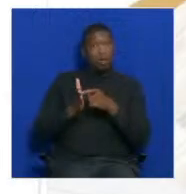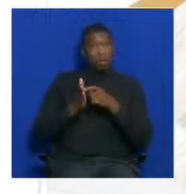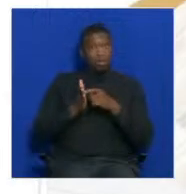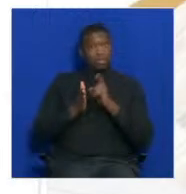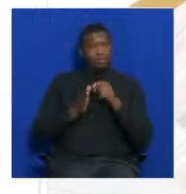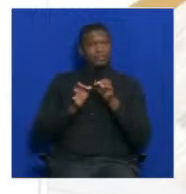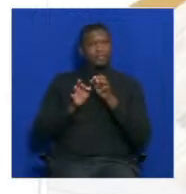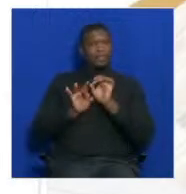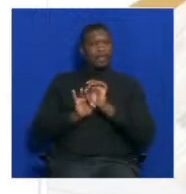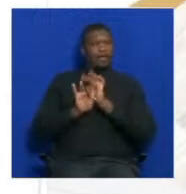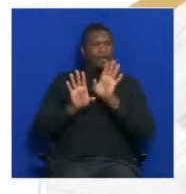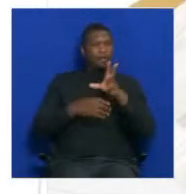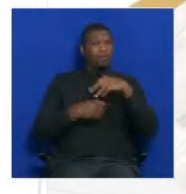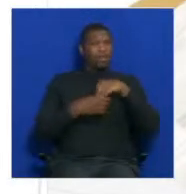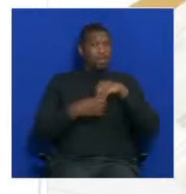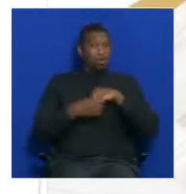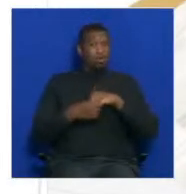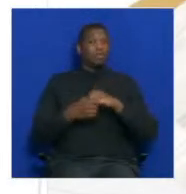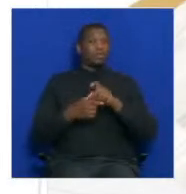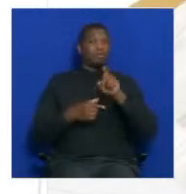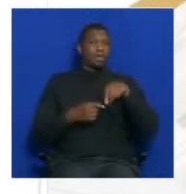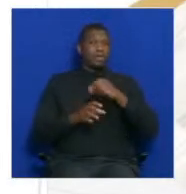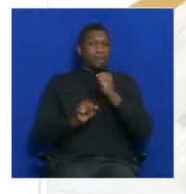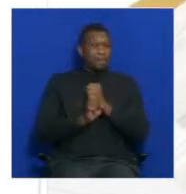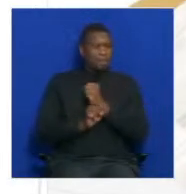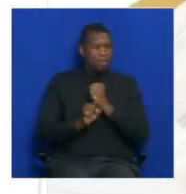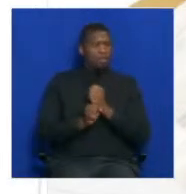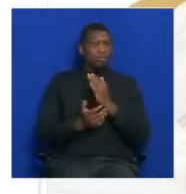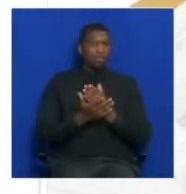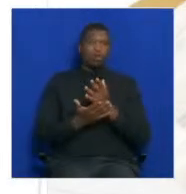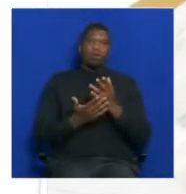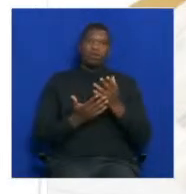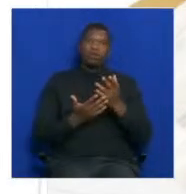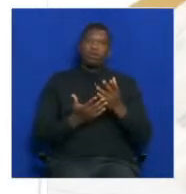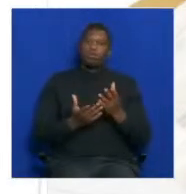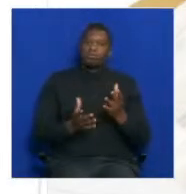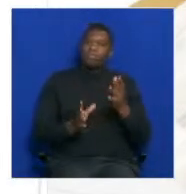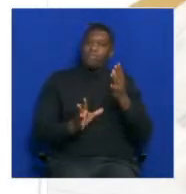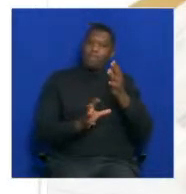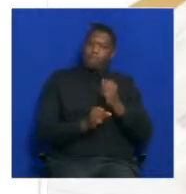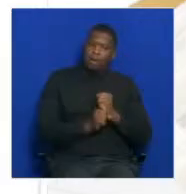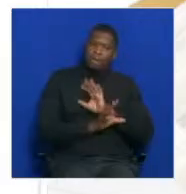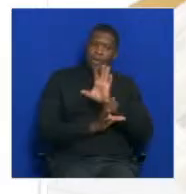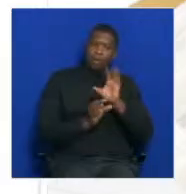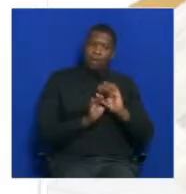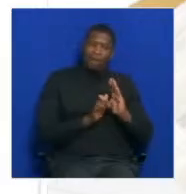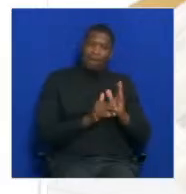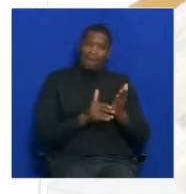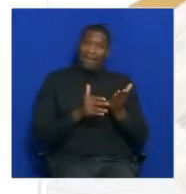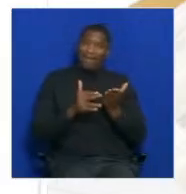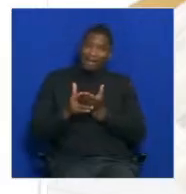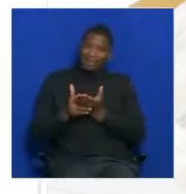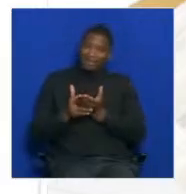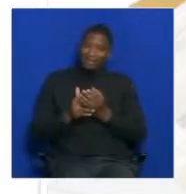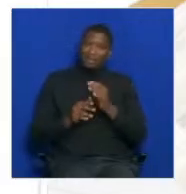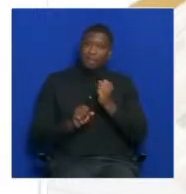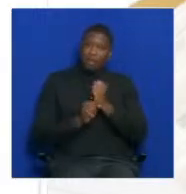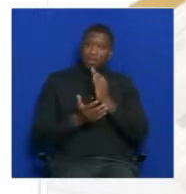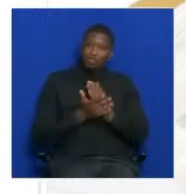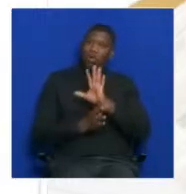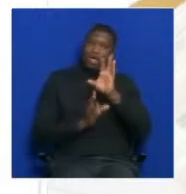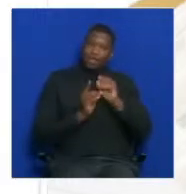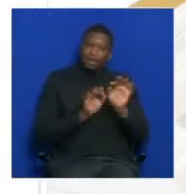the incumbent is to receive and register all incoming cases, evaluate whether they are within mandate,